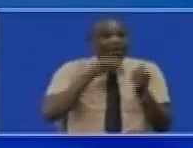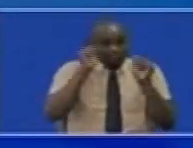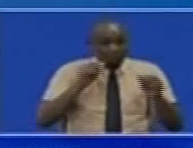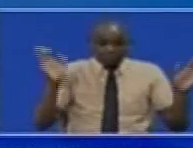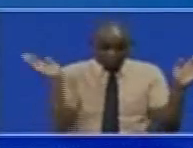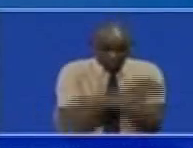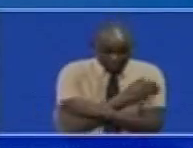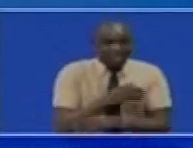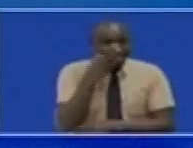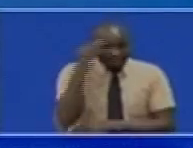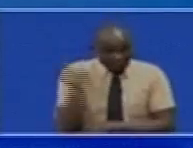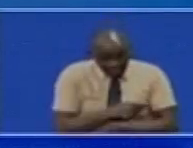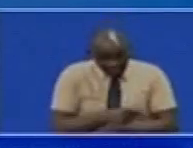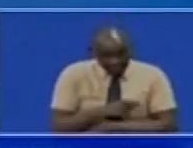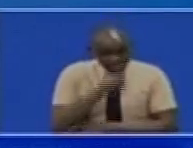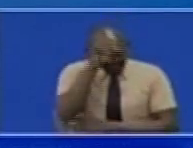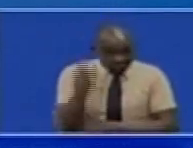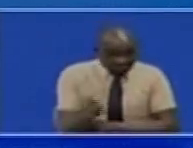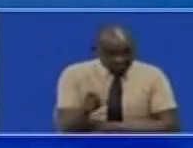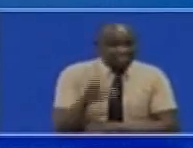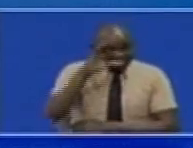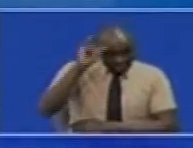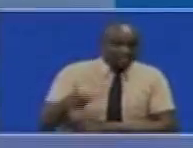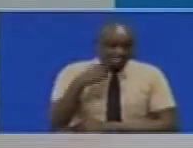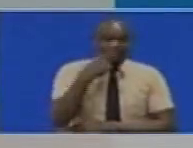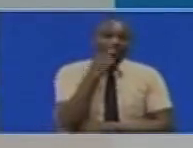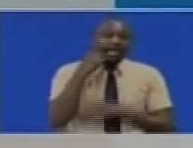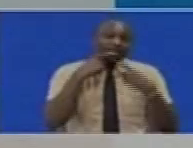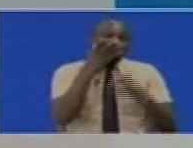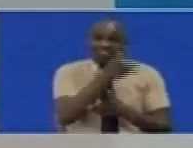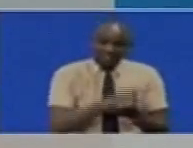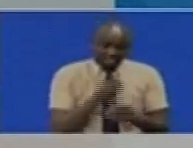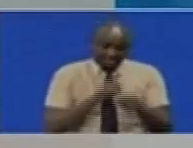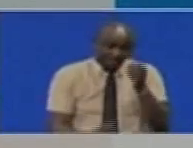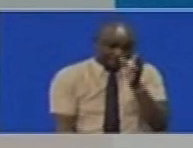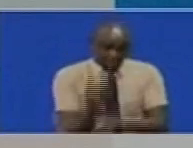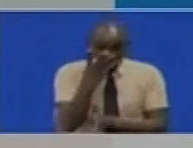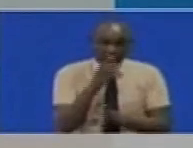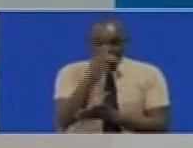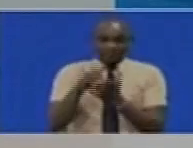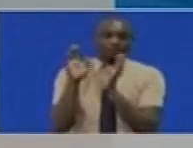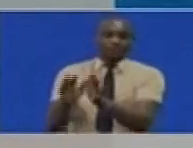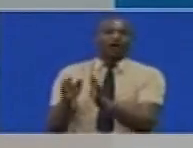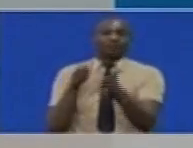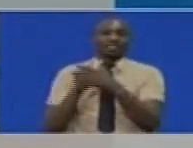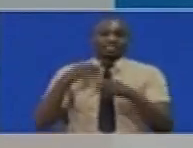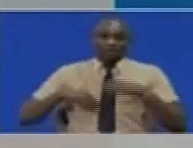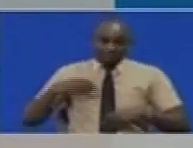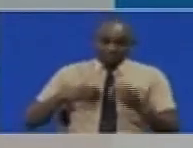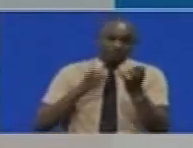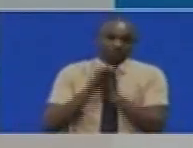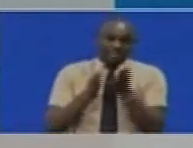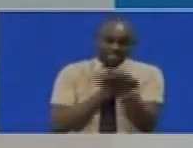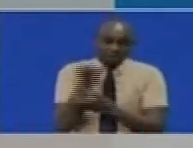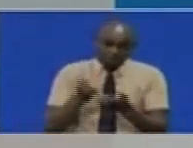in 3 months as planned? That is what the Chief Justice has today announced as he launched that division of the anti-corruption and